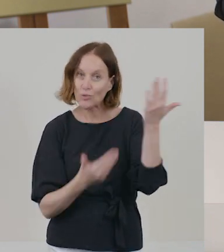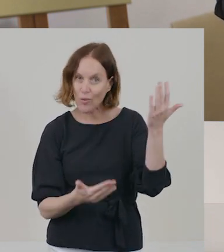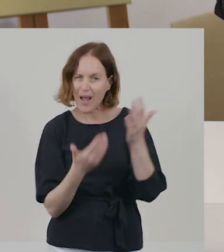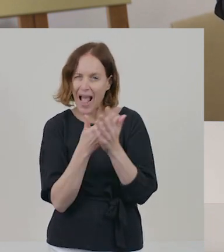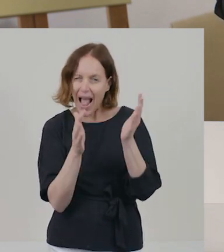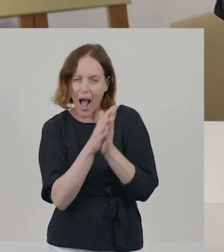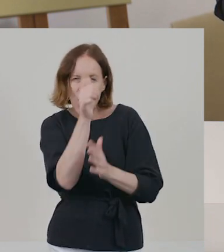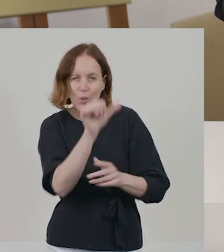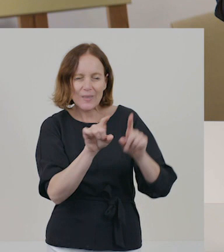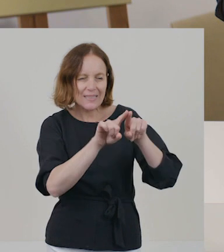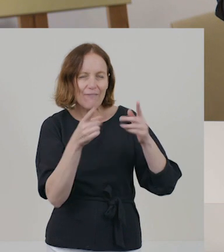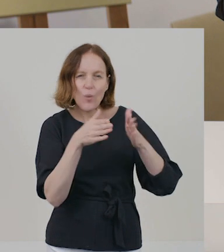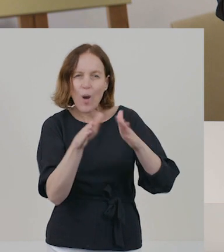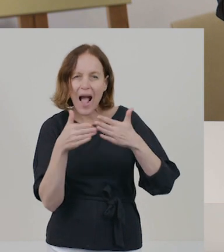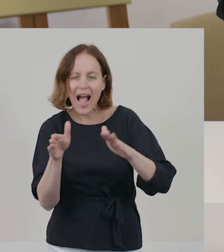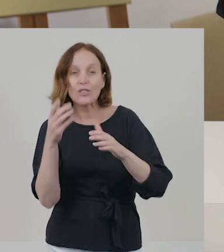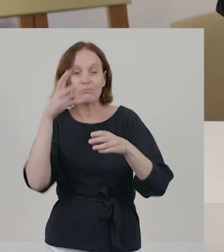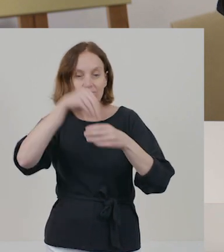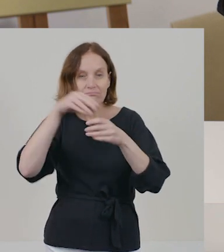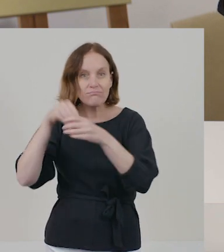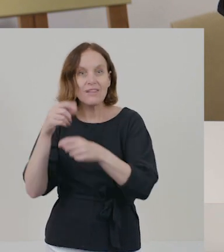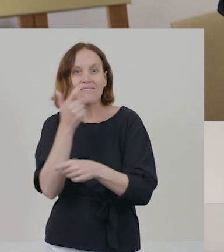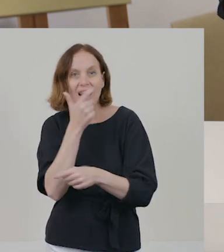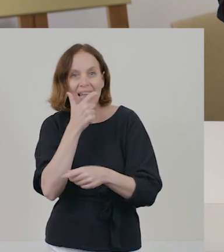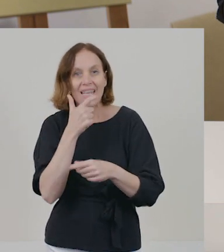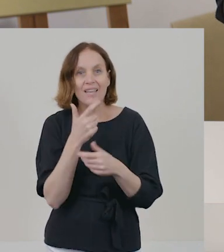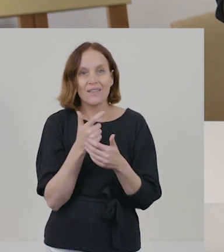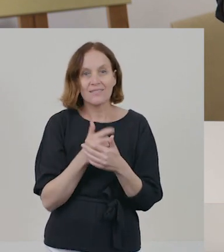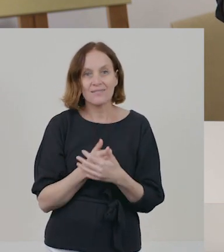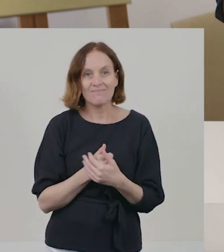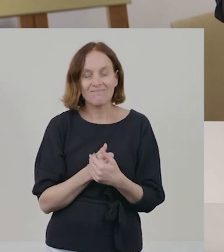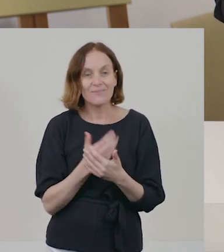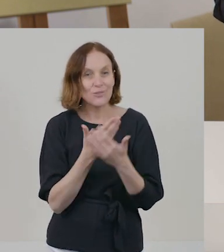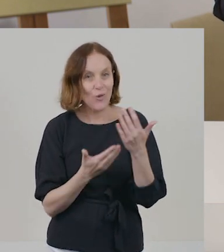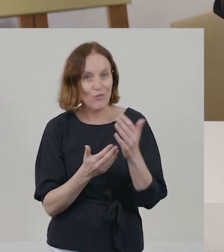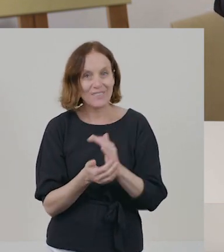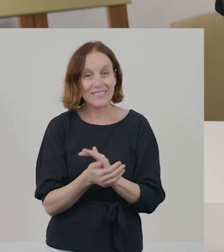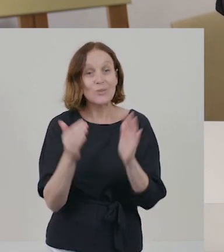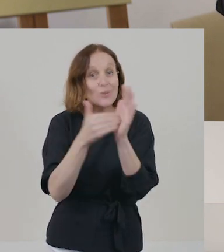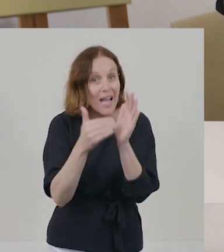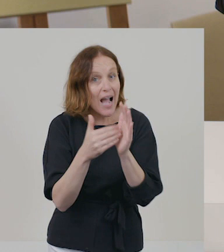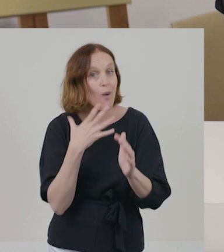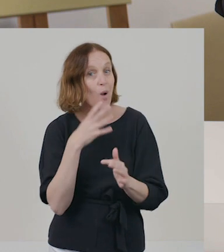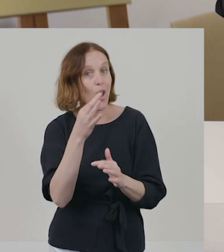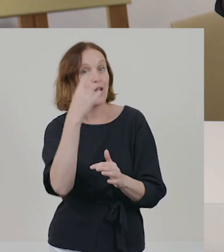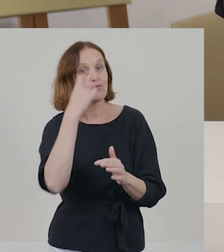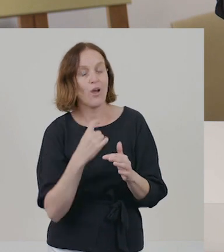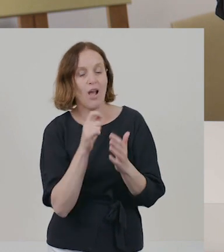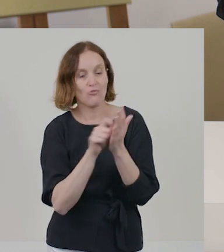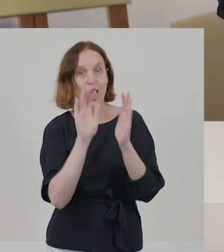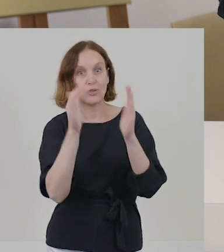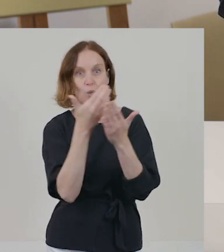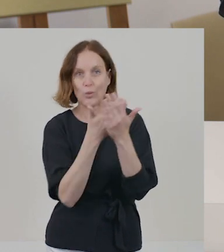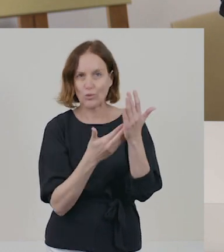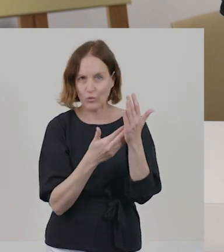stories and how you use different techniques to write humorous and engaging stories. Today, why don't you try writing a